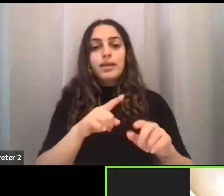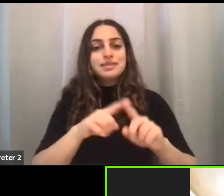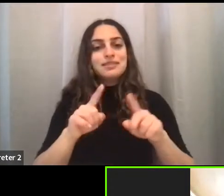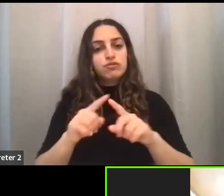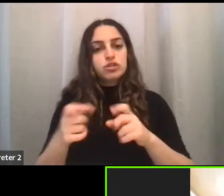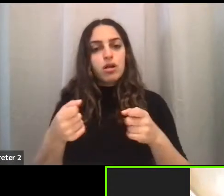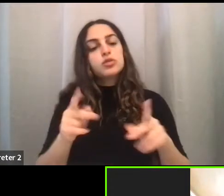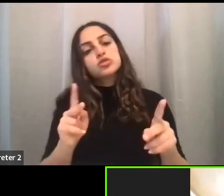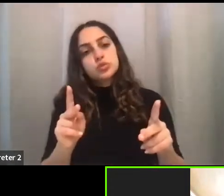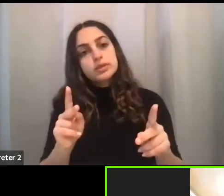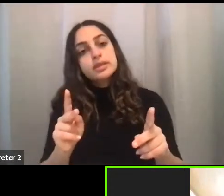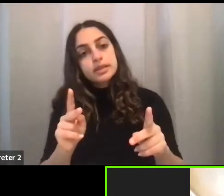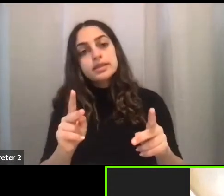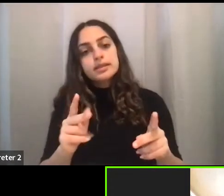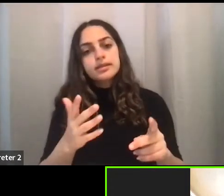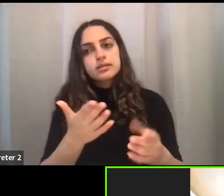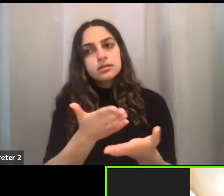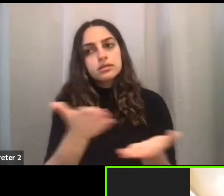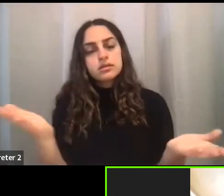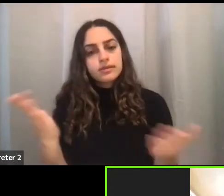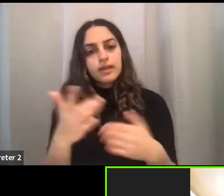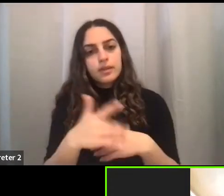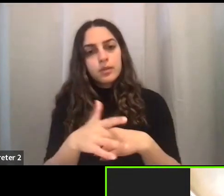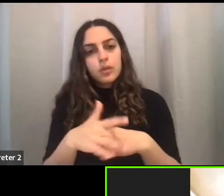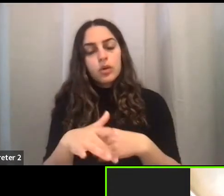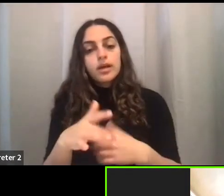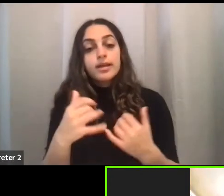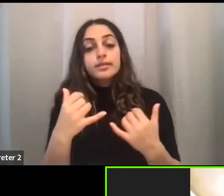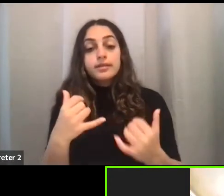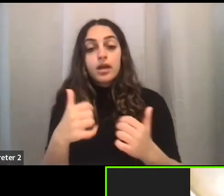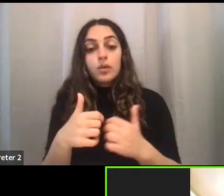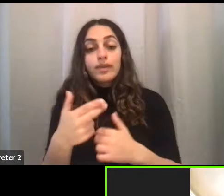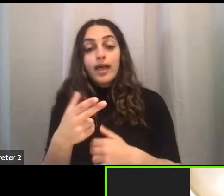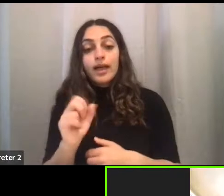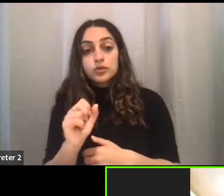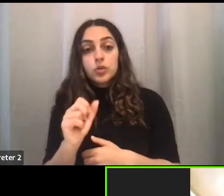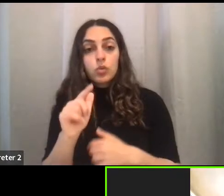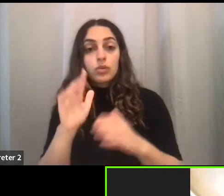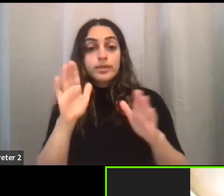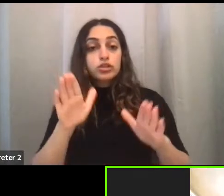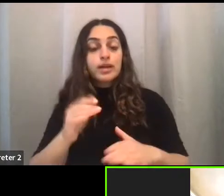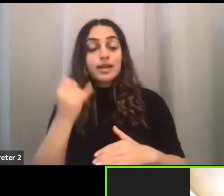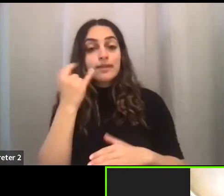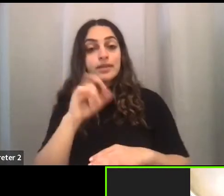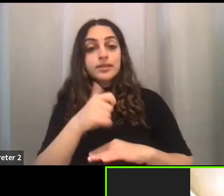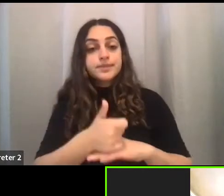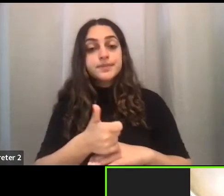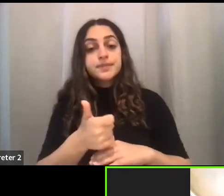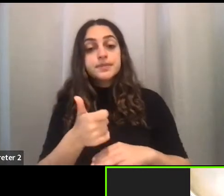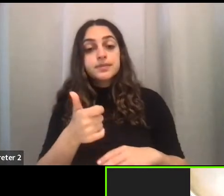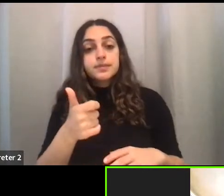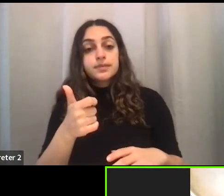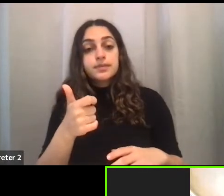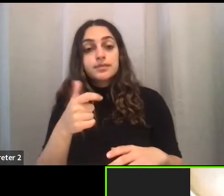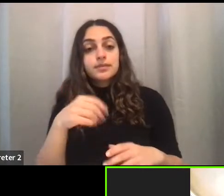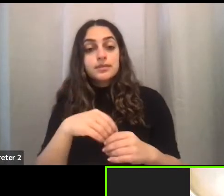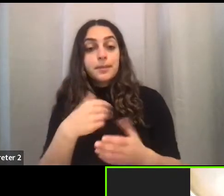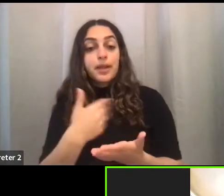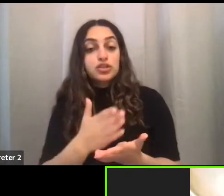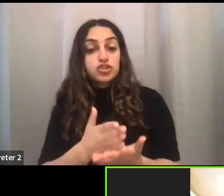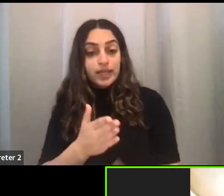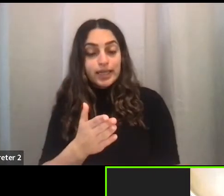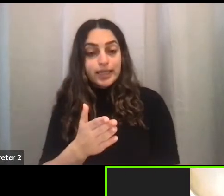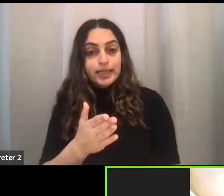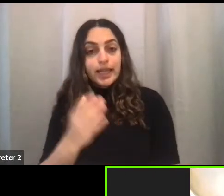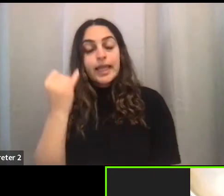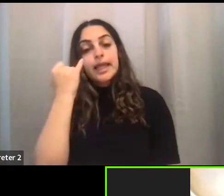opportunities that's out there and now with the high school it'll be great if they implement it inside of a budget if you